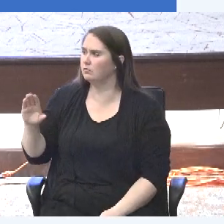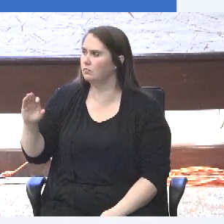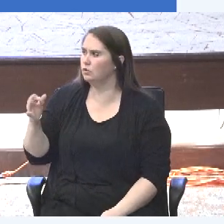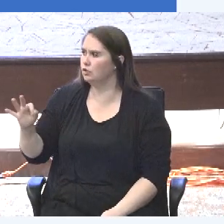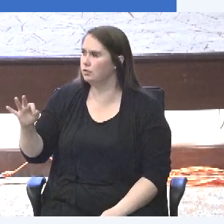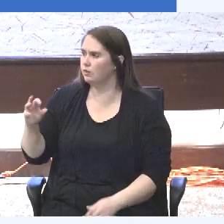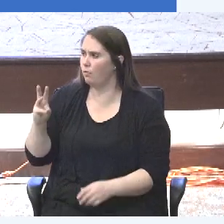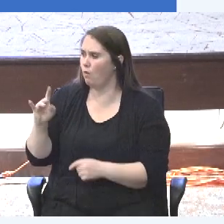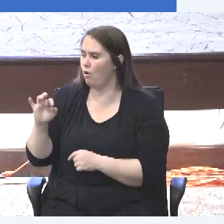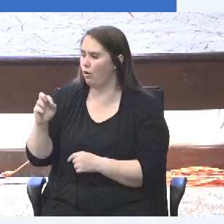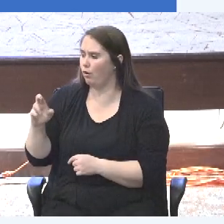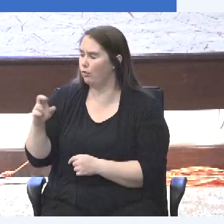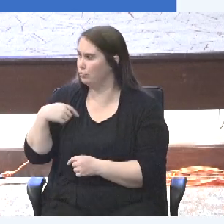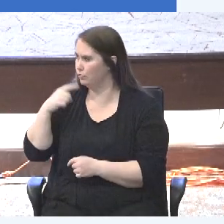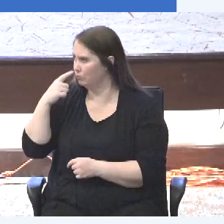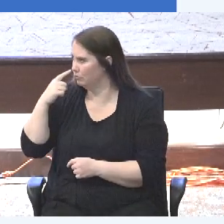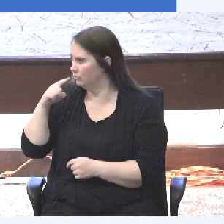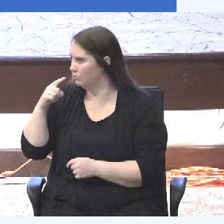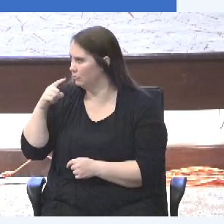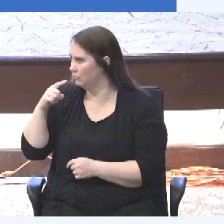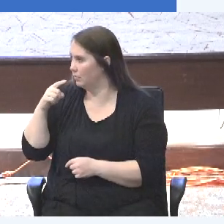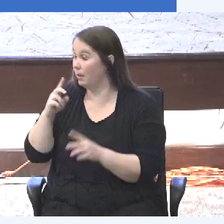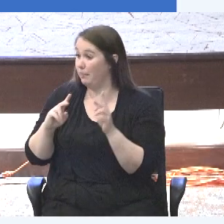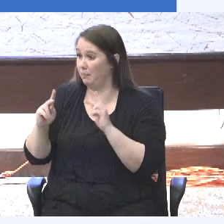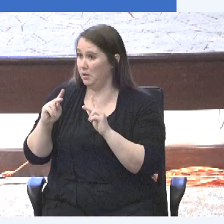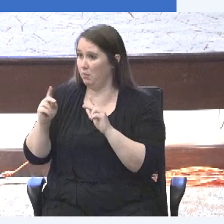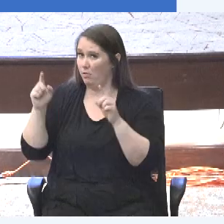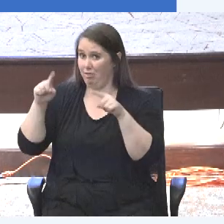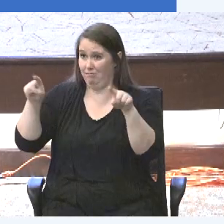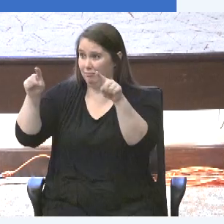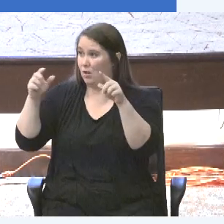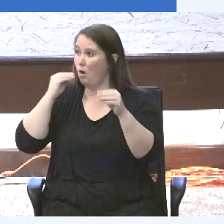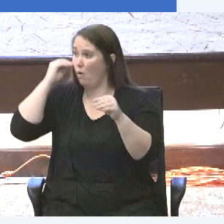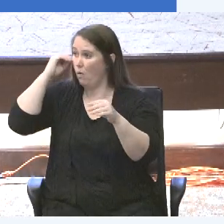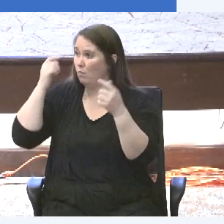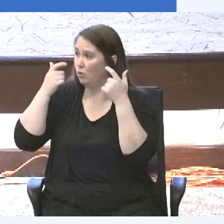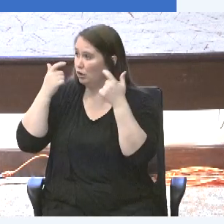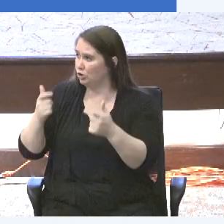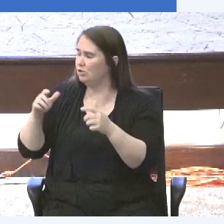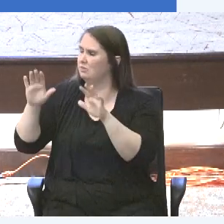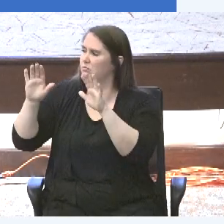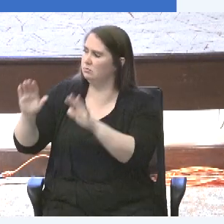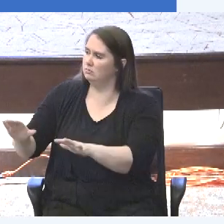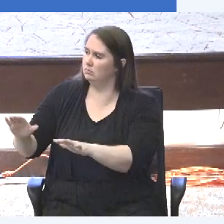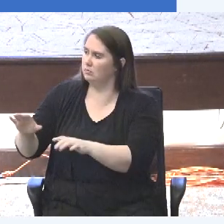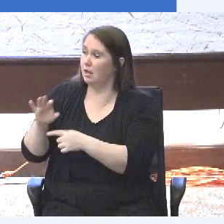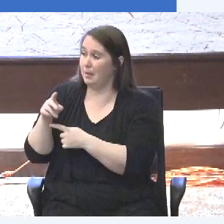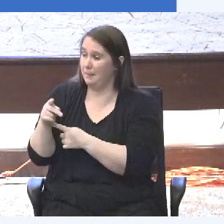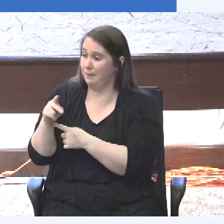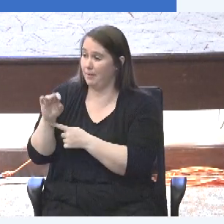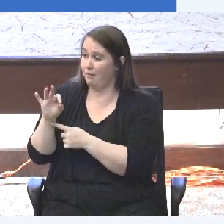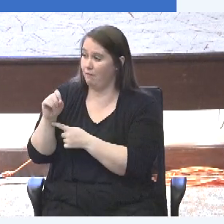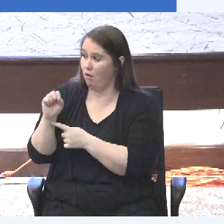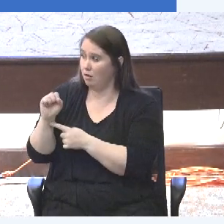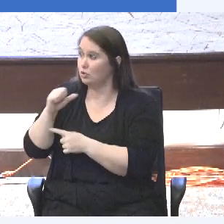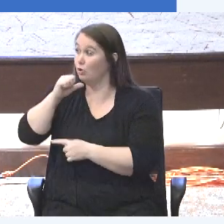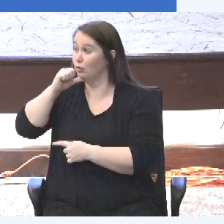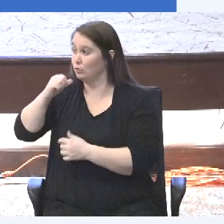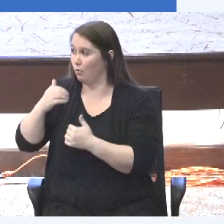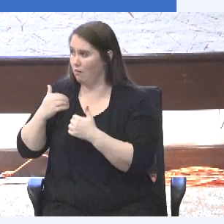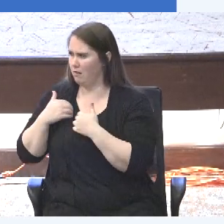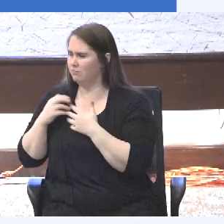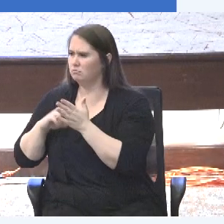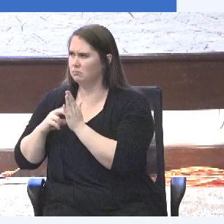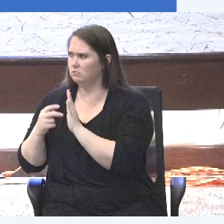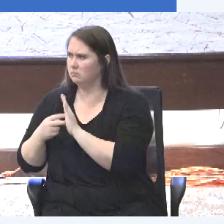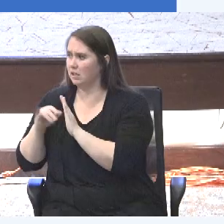quick second to educate the crowd and those watching on the importance of why it matters that we don't have PFAS foam and the negative impacts that has